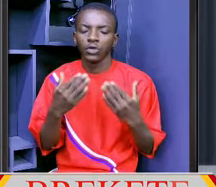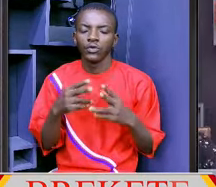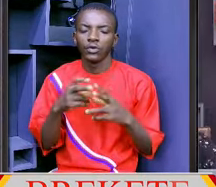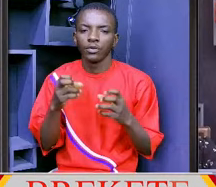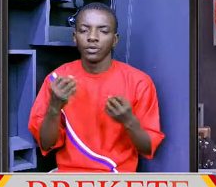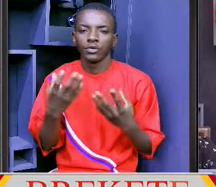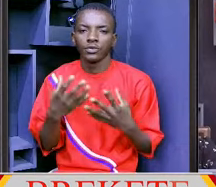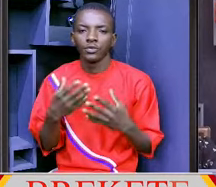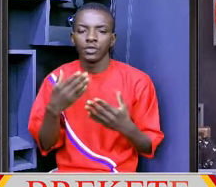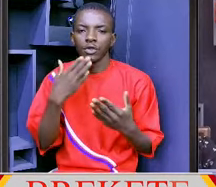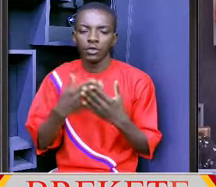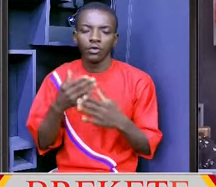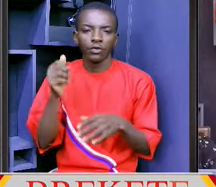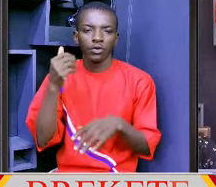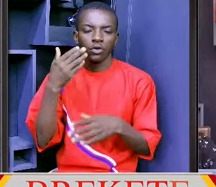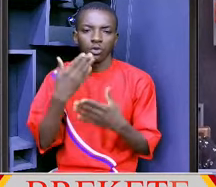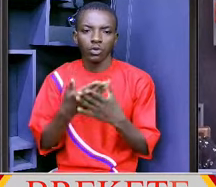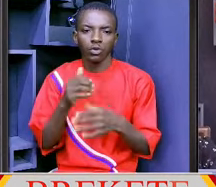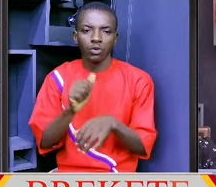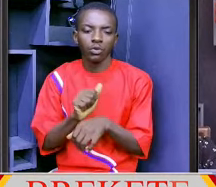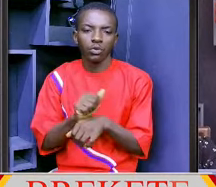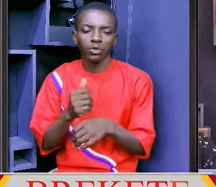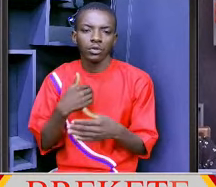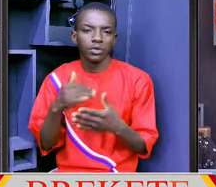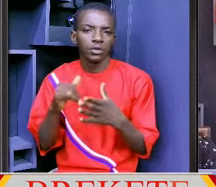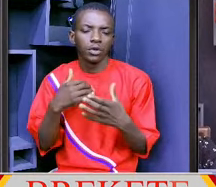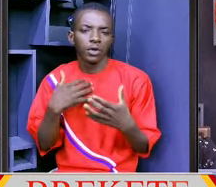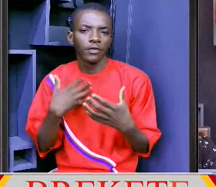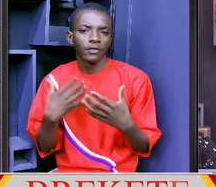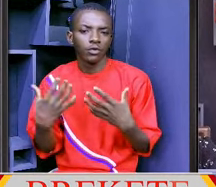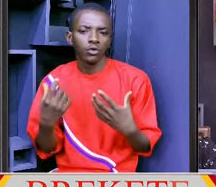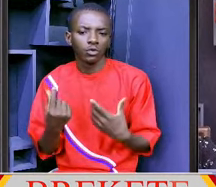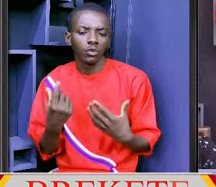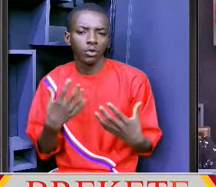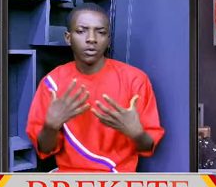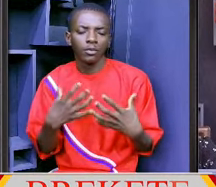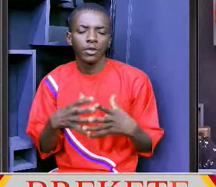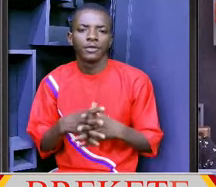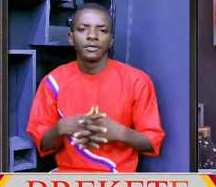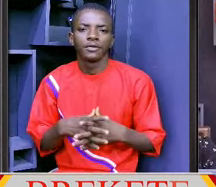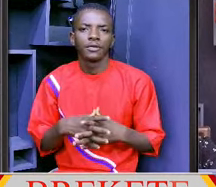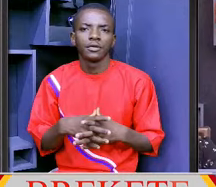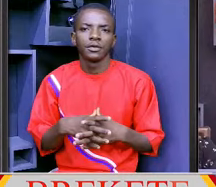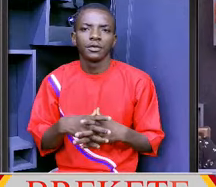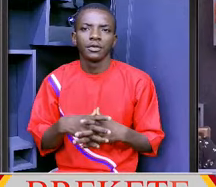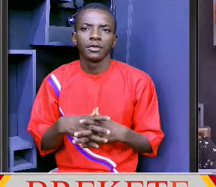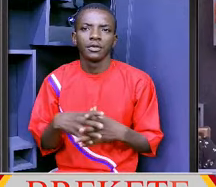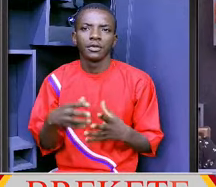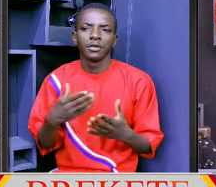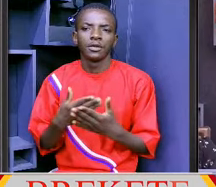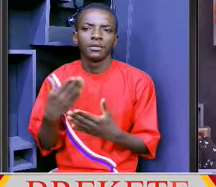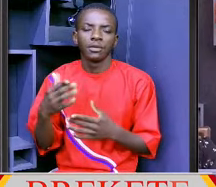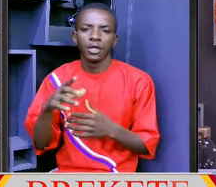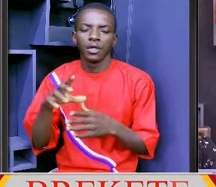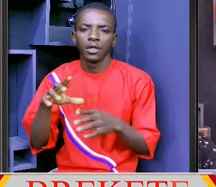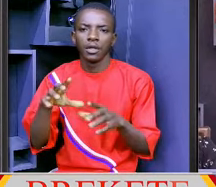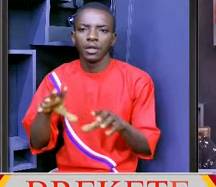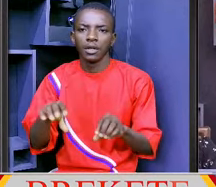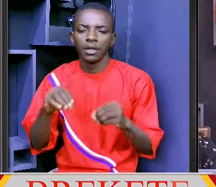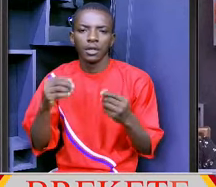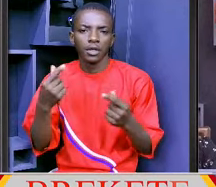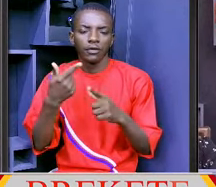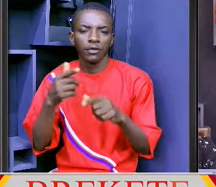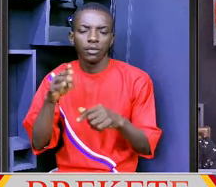much, sir. Thank you for the good work, sir. I get one small complaint, sir. Waiting be the small complaint, sir. Sir, I buy one land for Buhari.